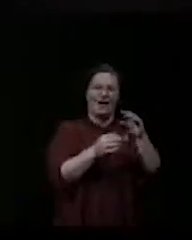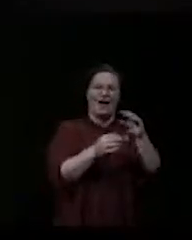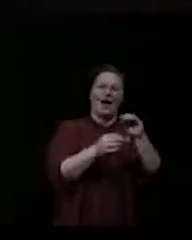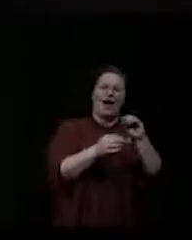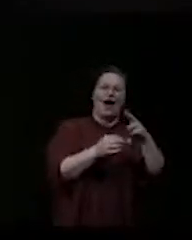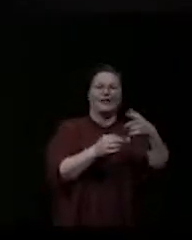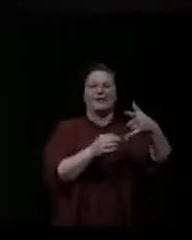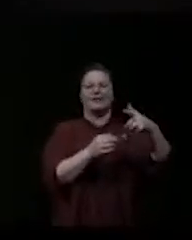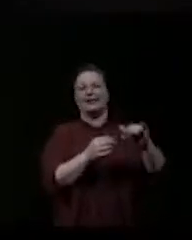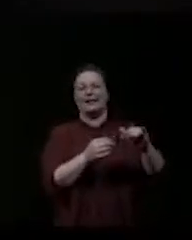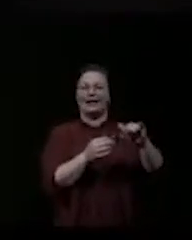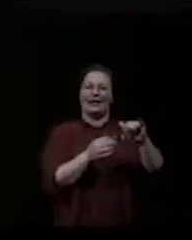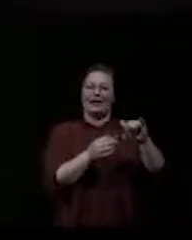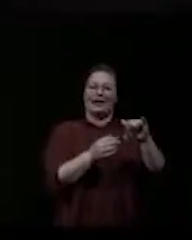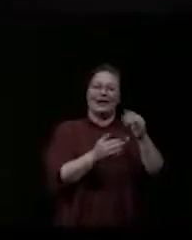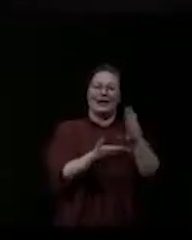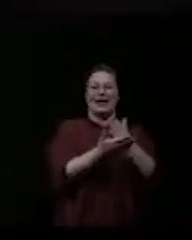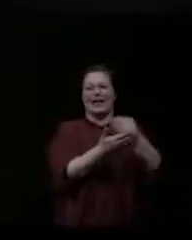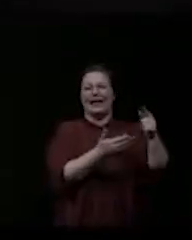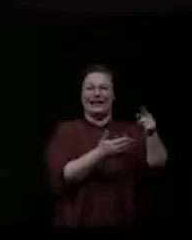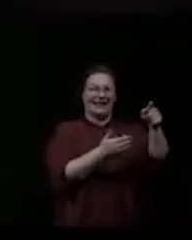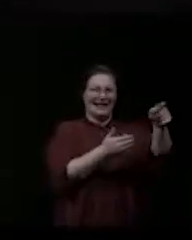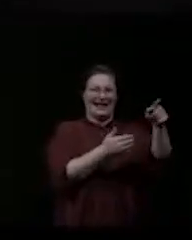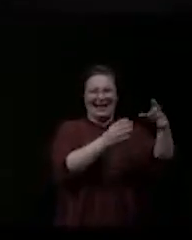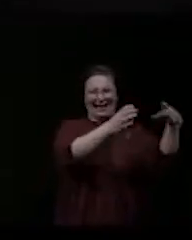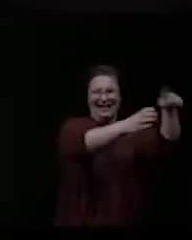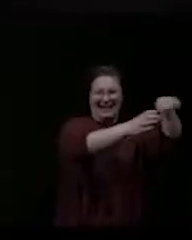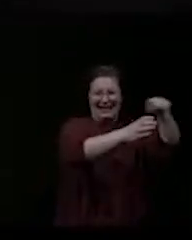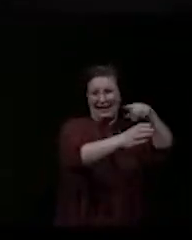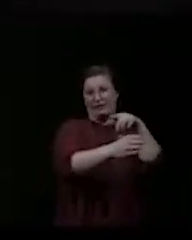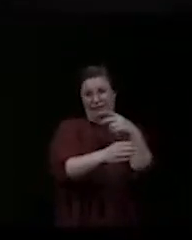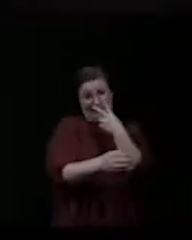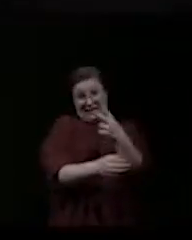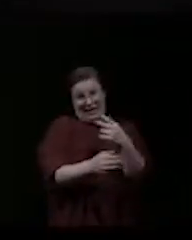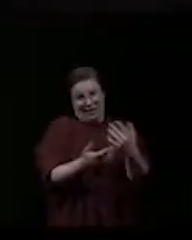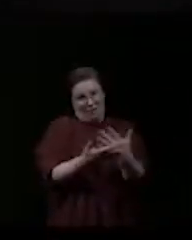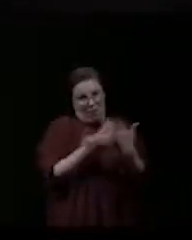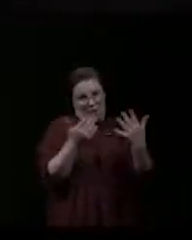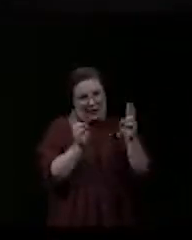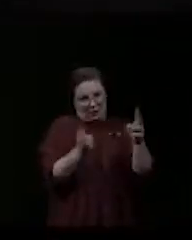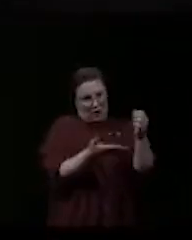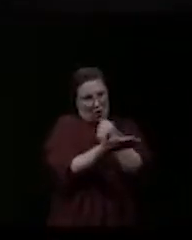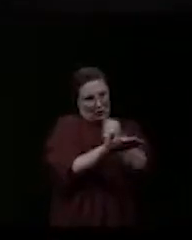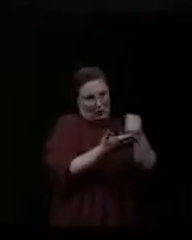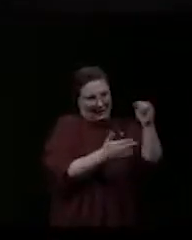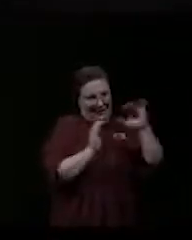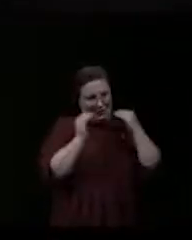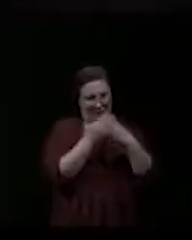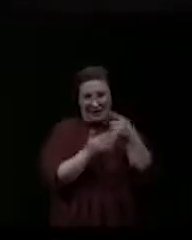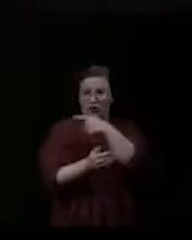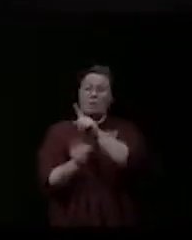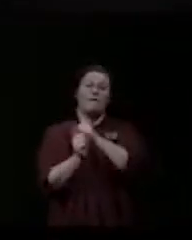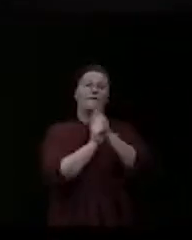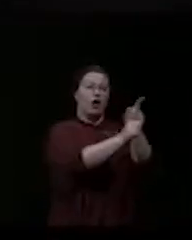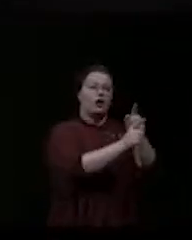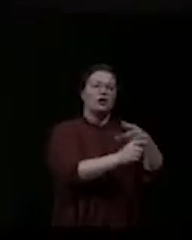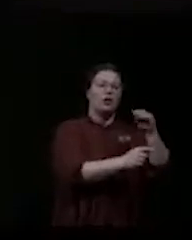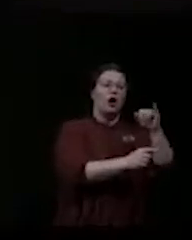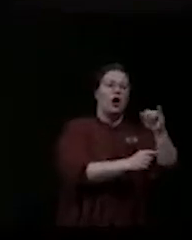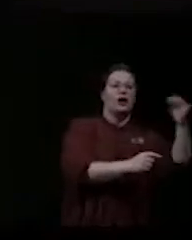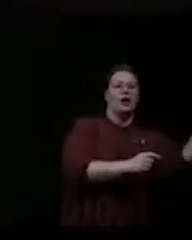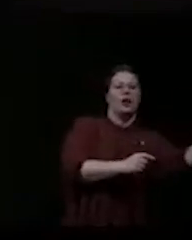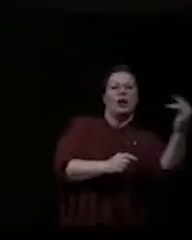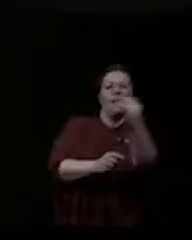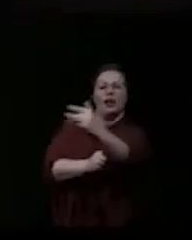anti-rights views that you see so often on social media. And I think that's very dangerous. There really